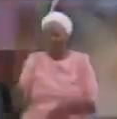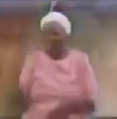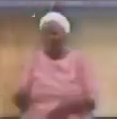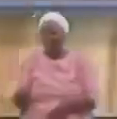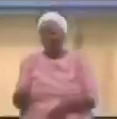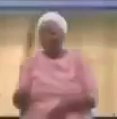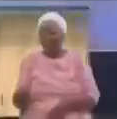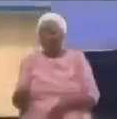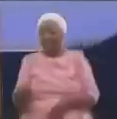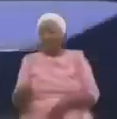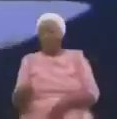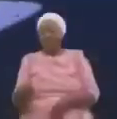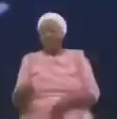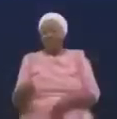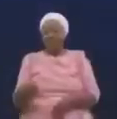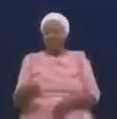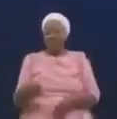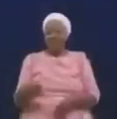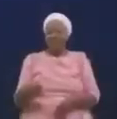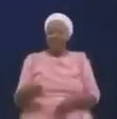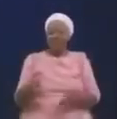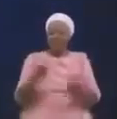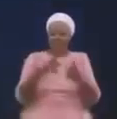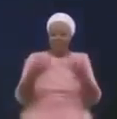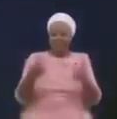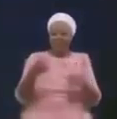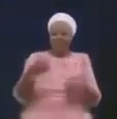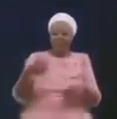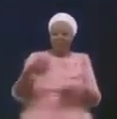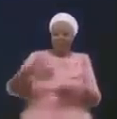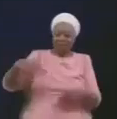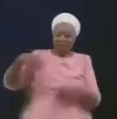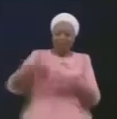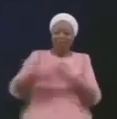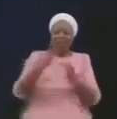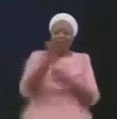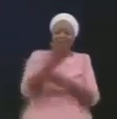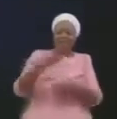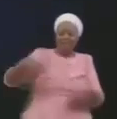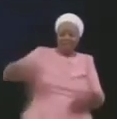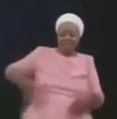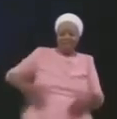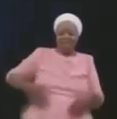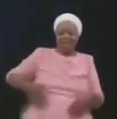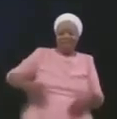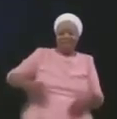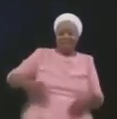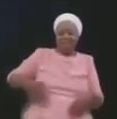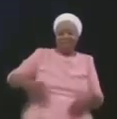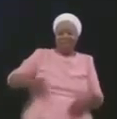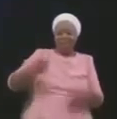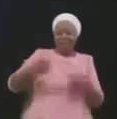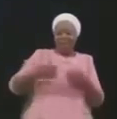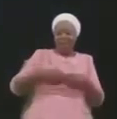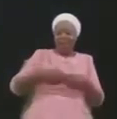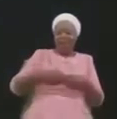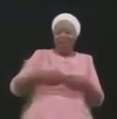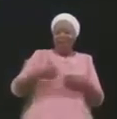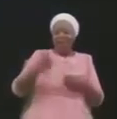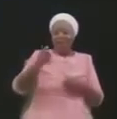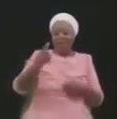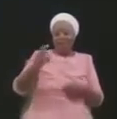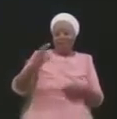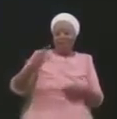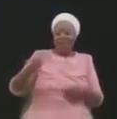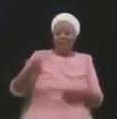Now, put your hand in your pocket. Do you have 100 naira there, 500